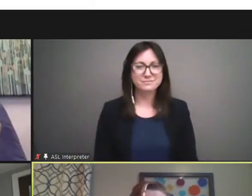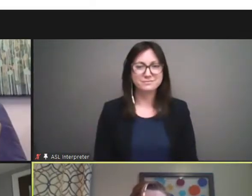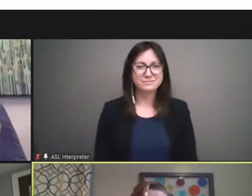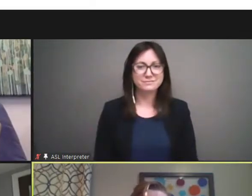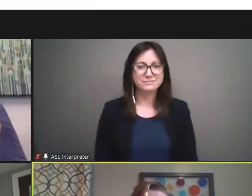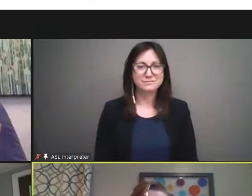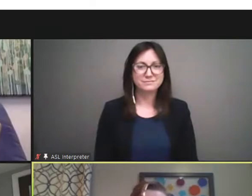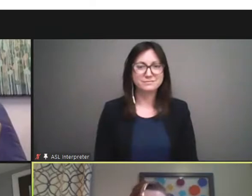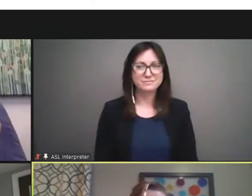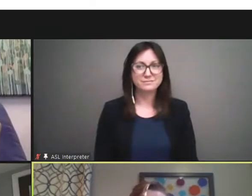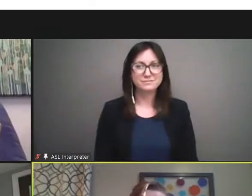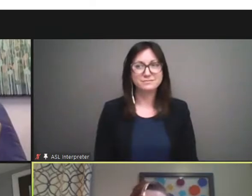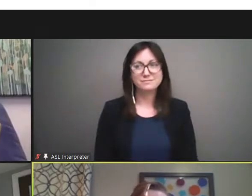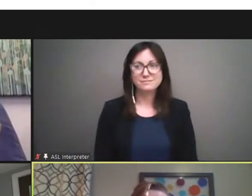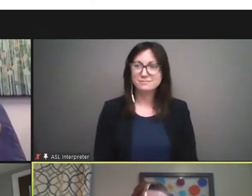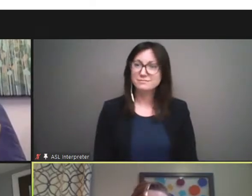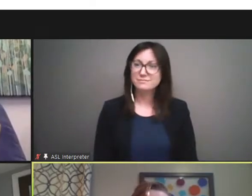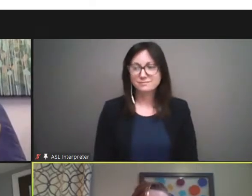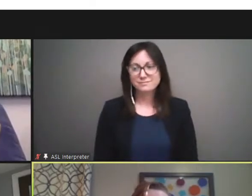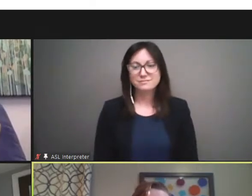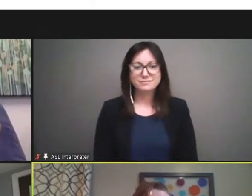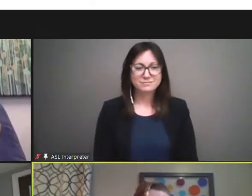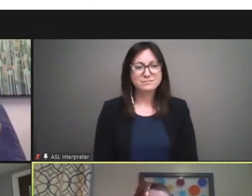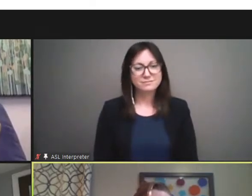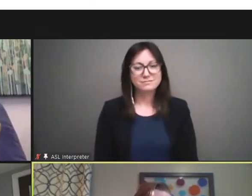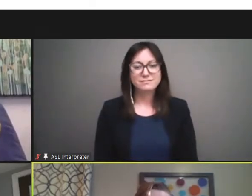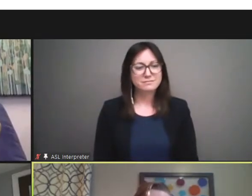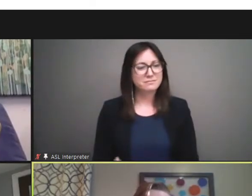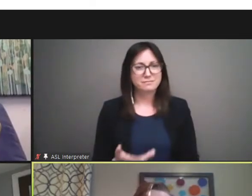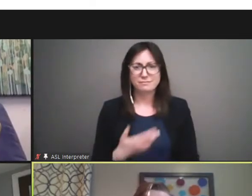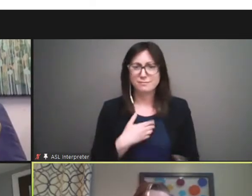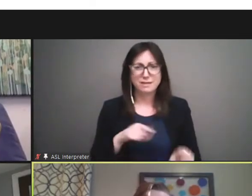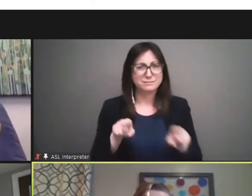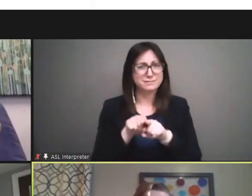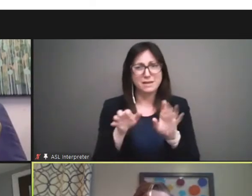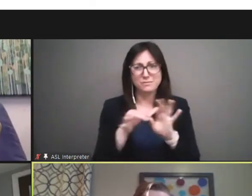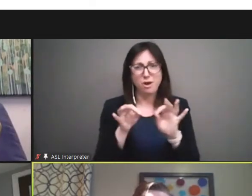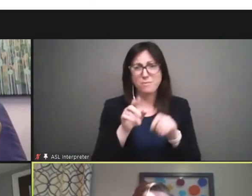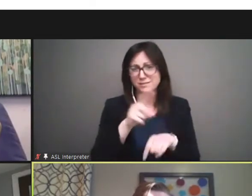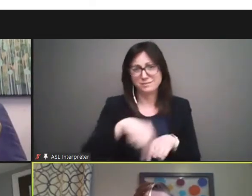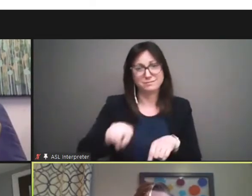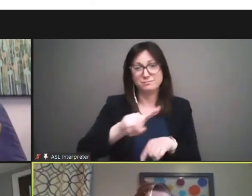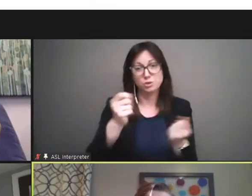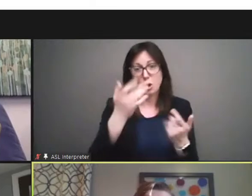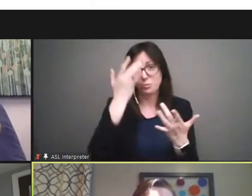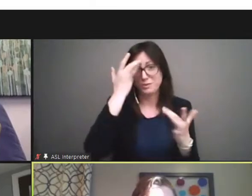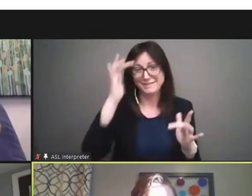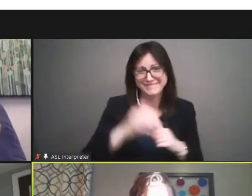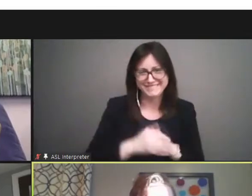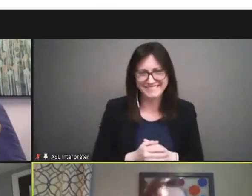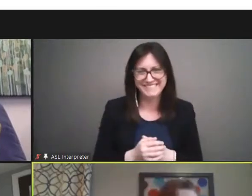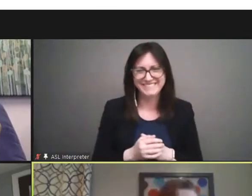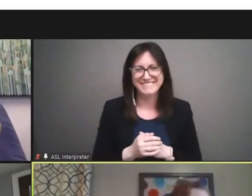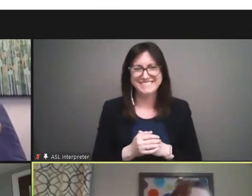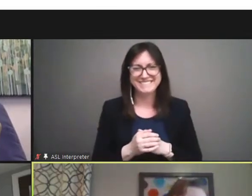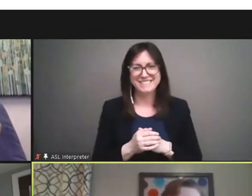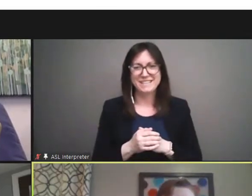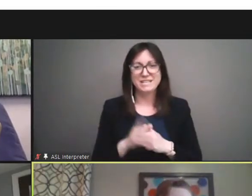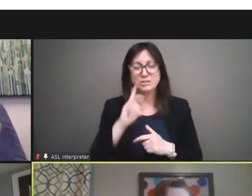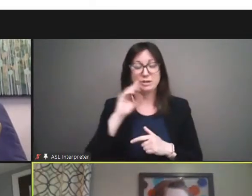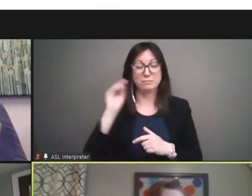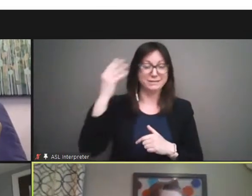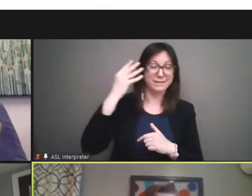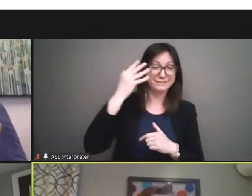I think just pretty much, like, I'm just kind of echoing what's been said because you guys are all brilliant. Sorry, I'm right in the sun here.